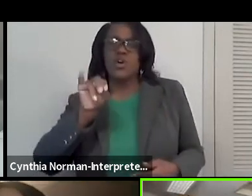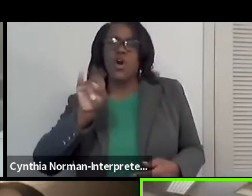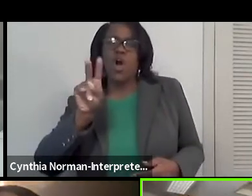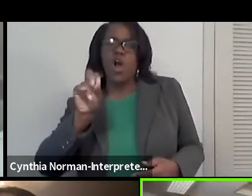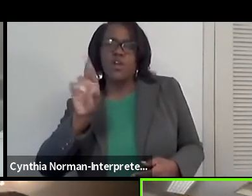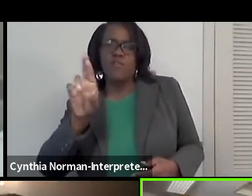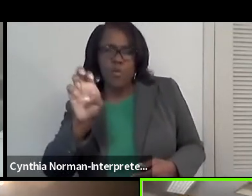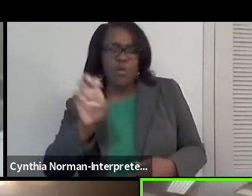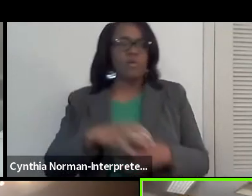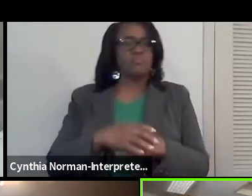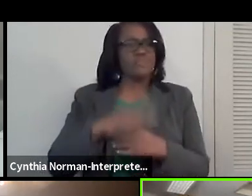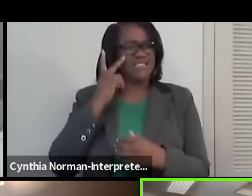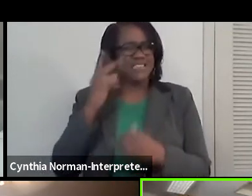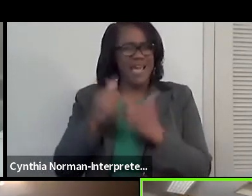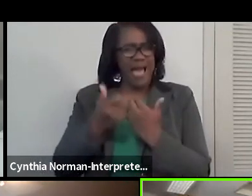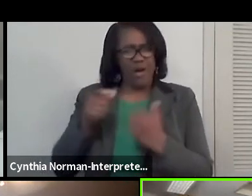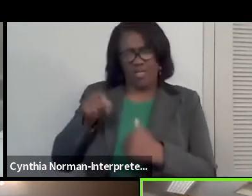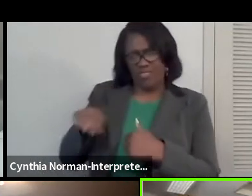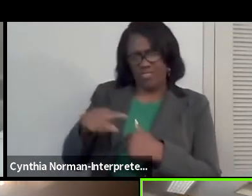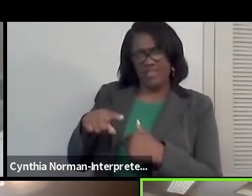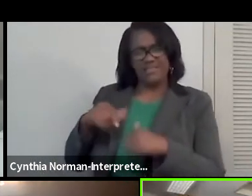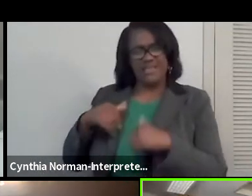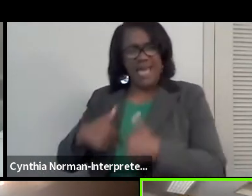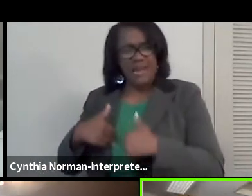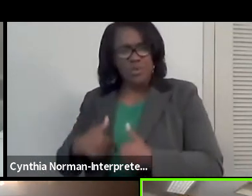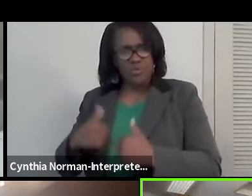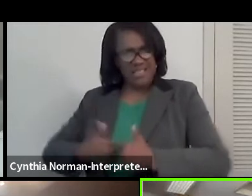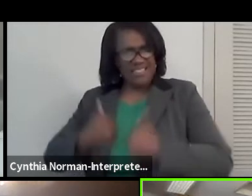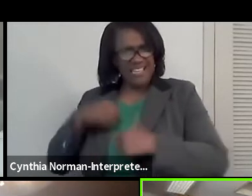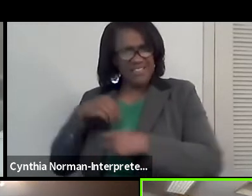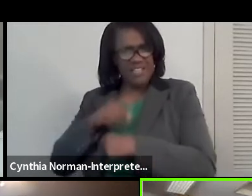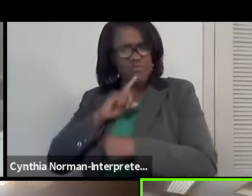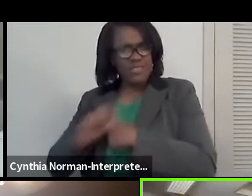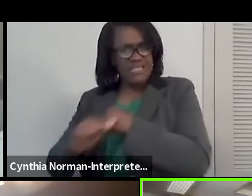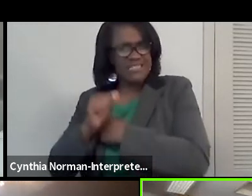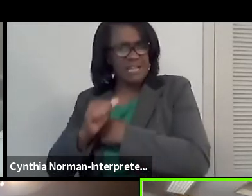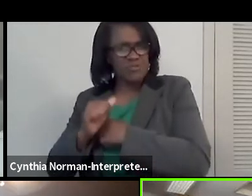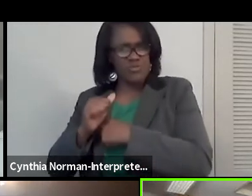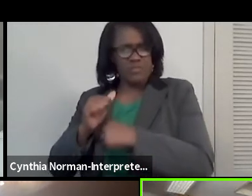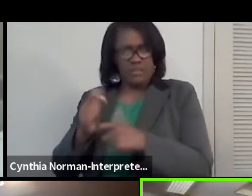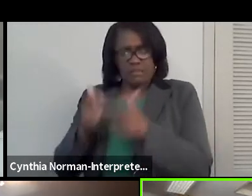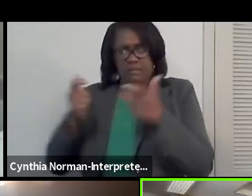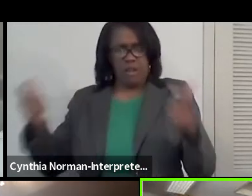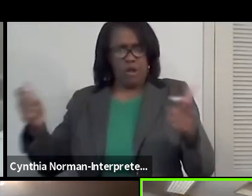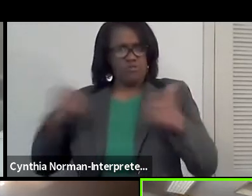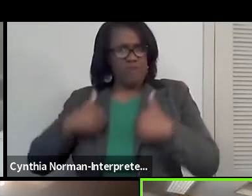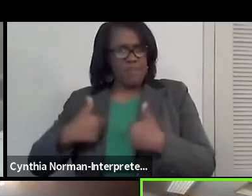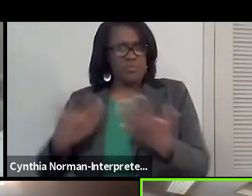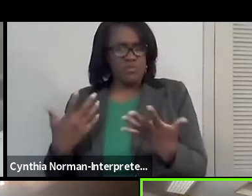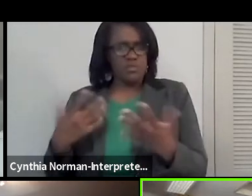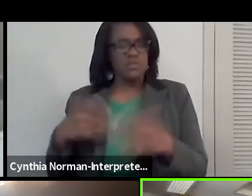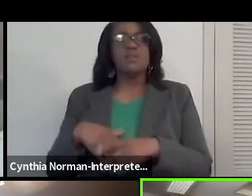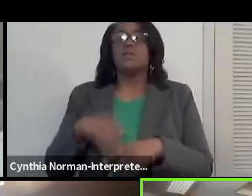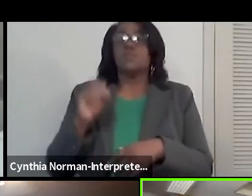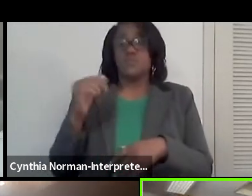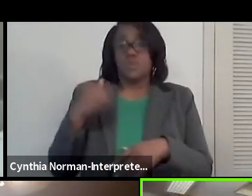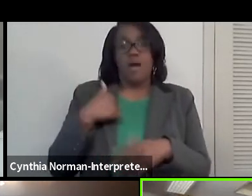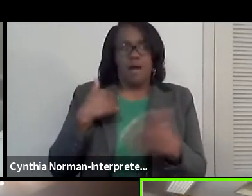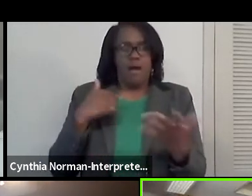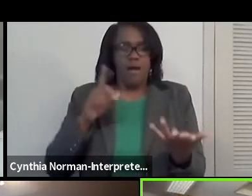at how these sort of mesocarnivores managed to exist in this really dangerous matrix of other larger carnivores. And so I did a lot